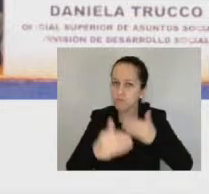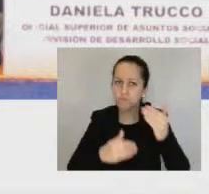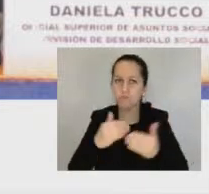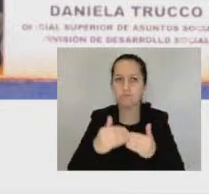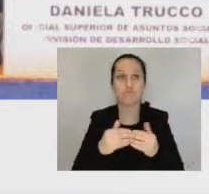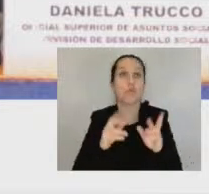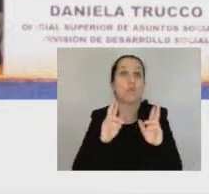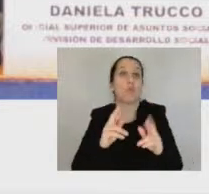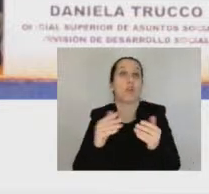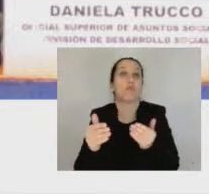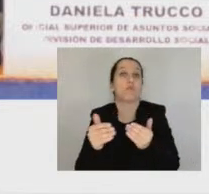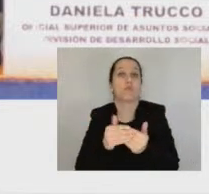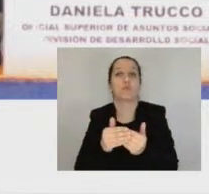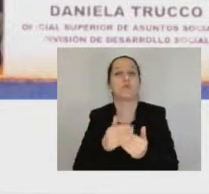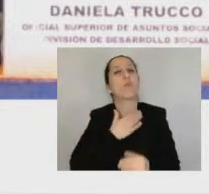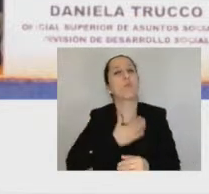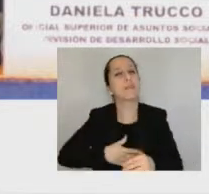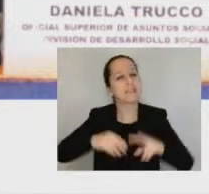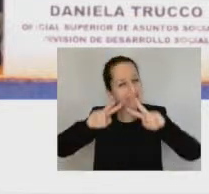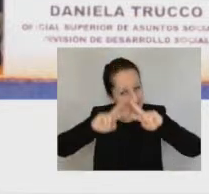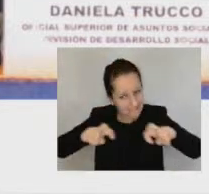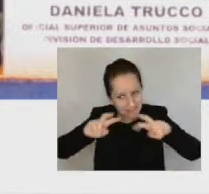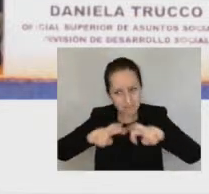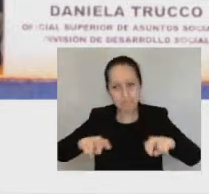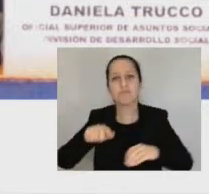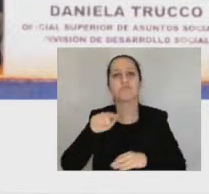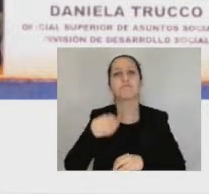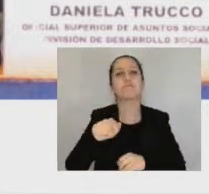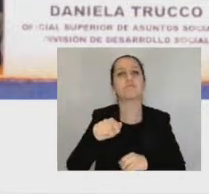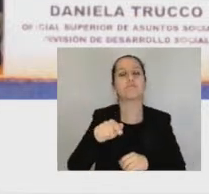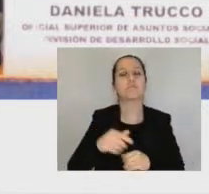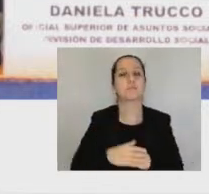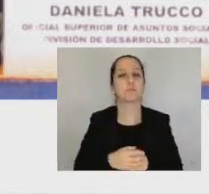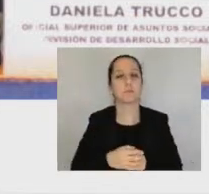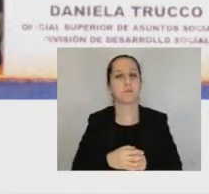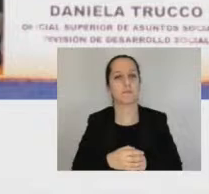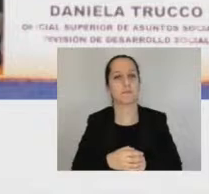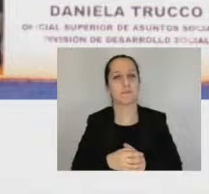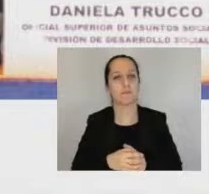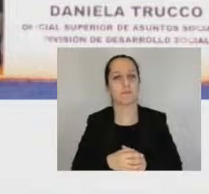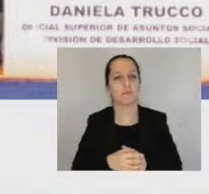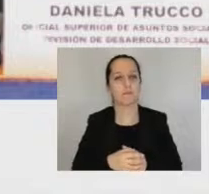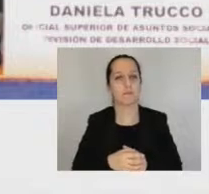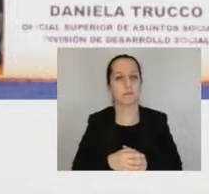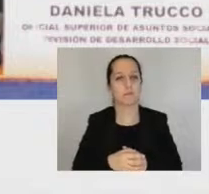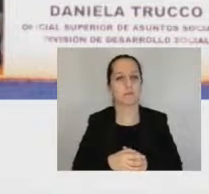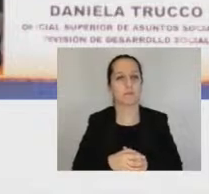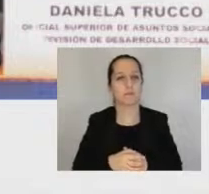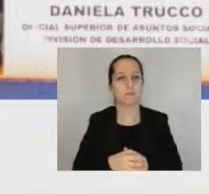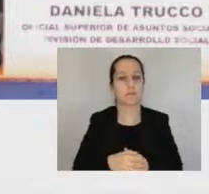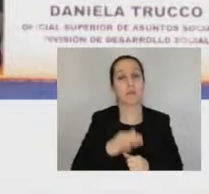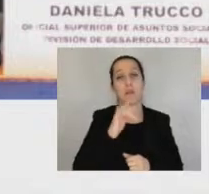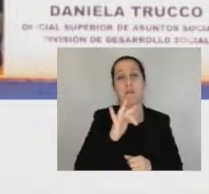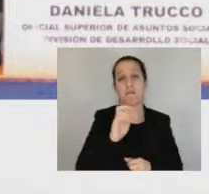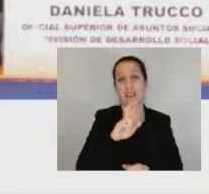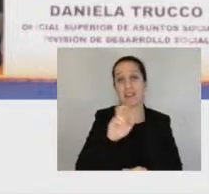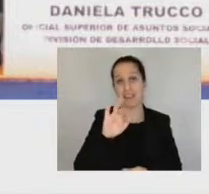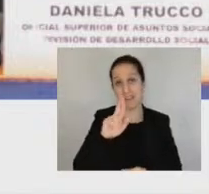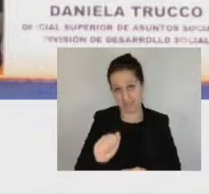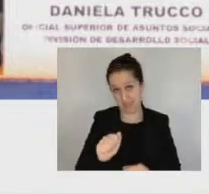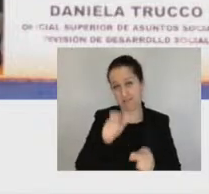preliminary results. In the short term, we would like to go deeper in the analysis that Ferreira and